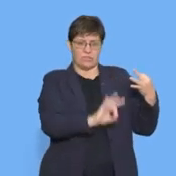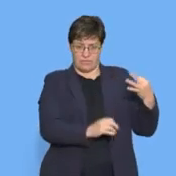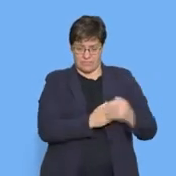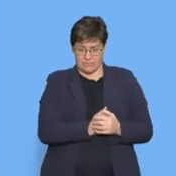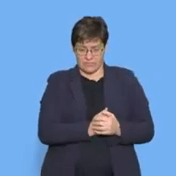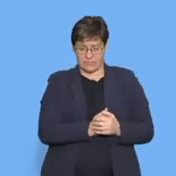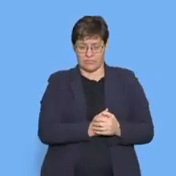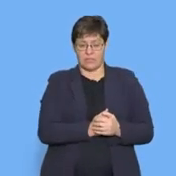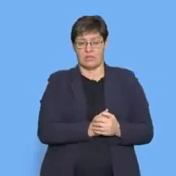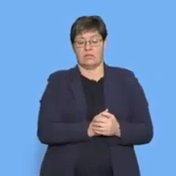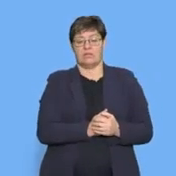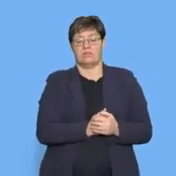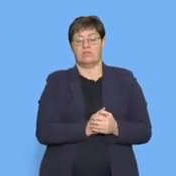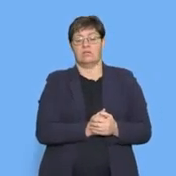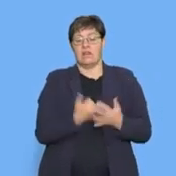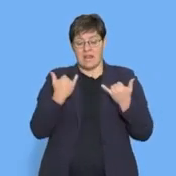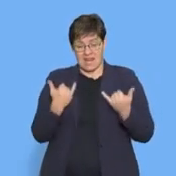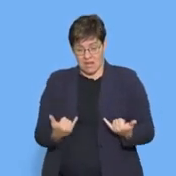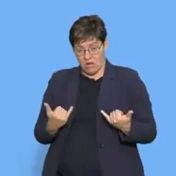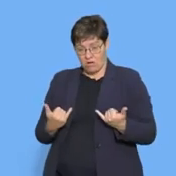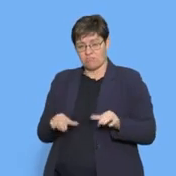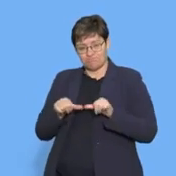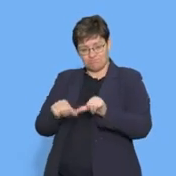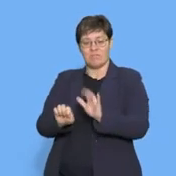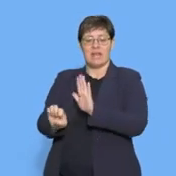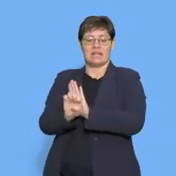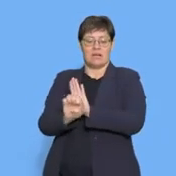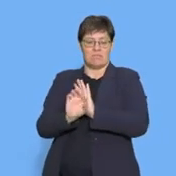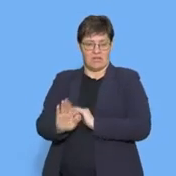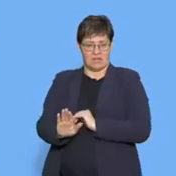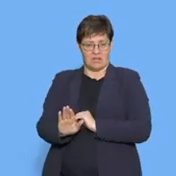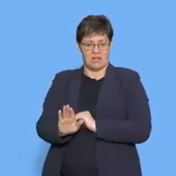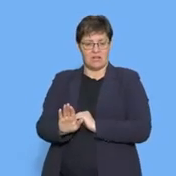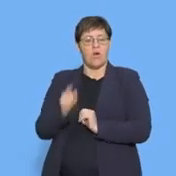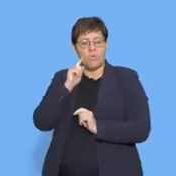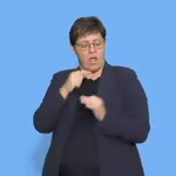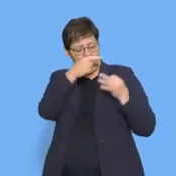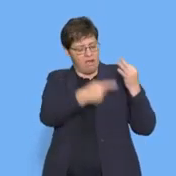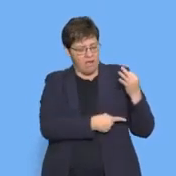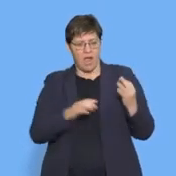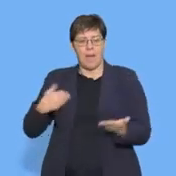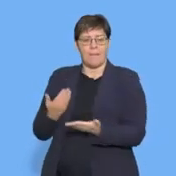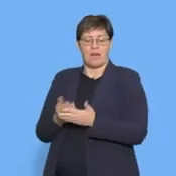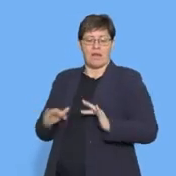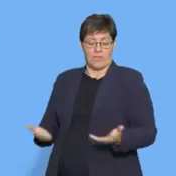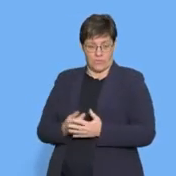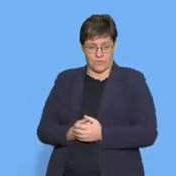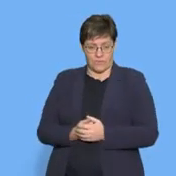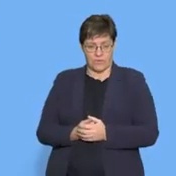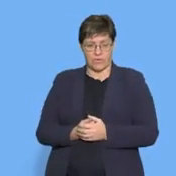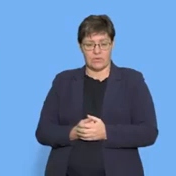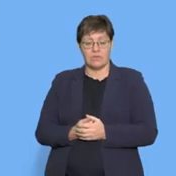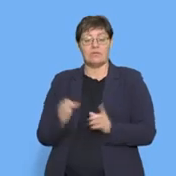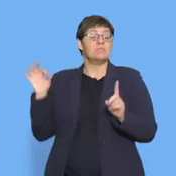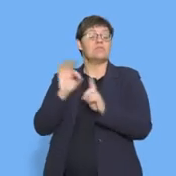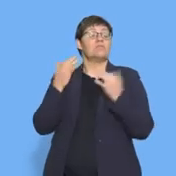Okay, so we're going to start off with doing some examples now with applications of all three rules. But